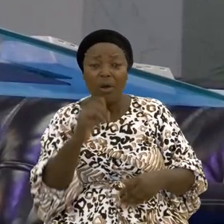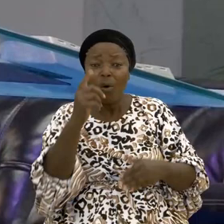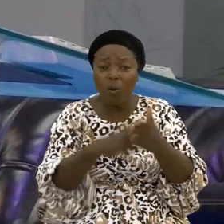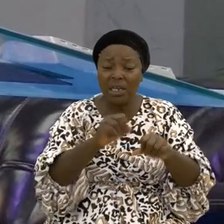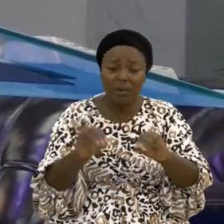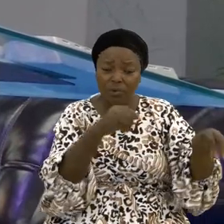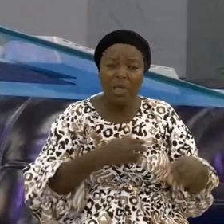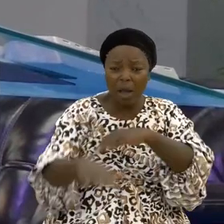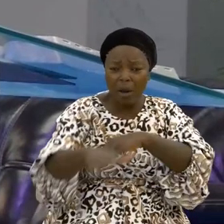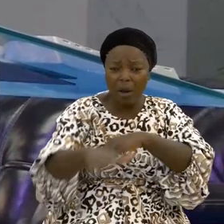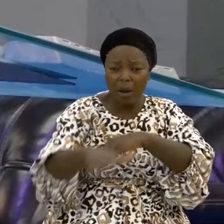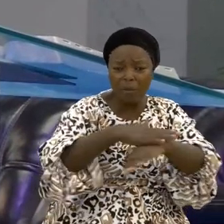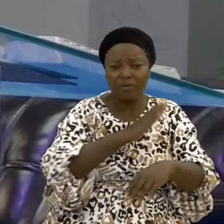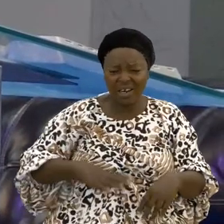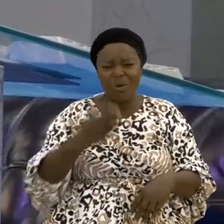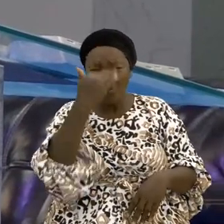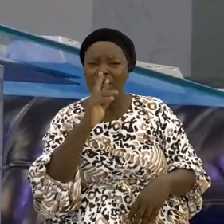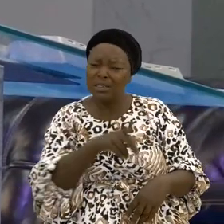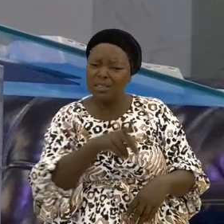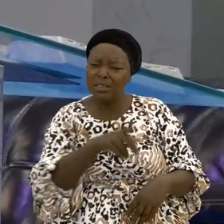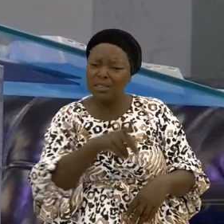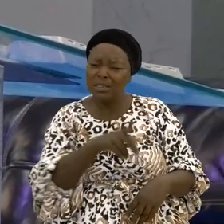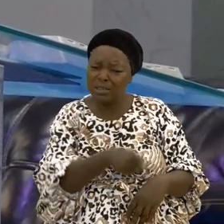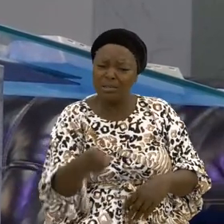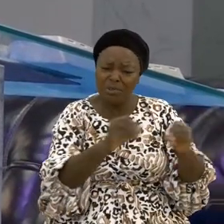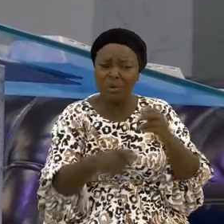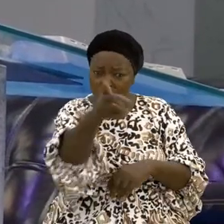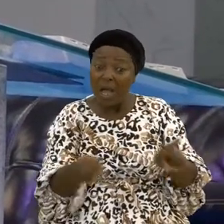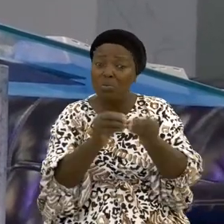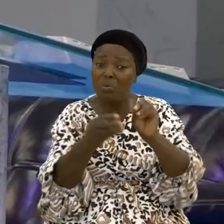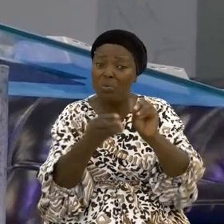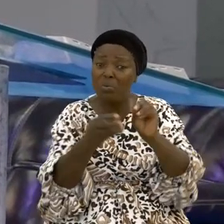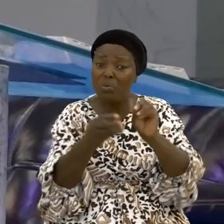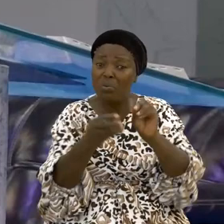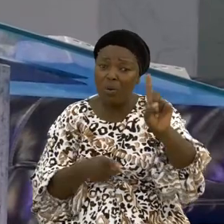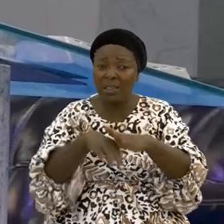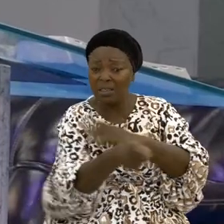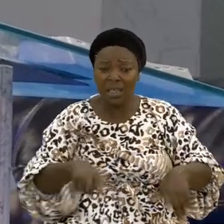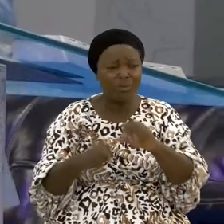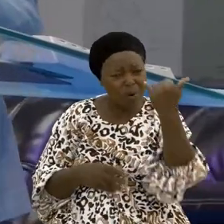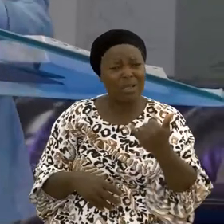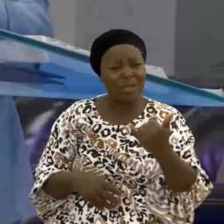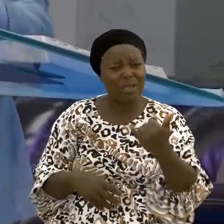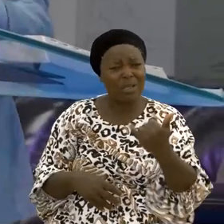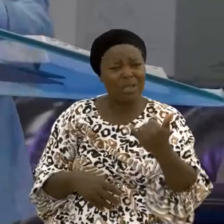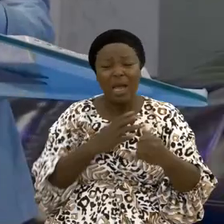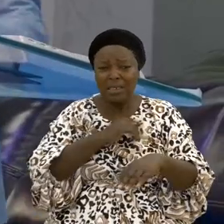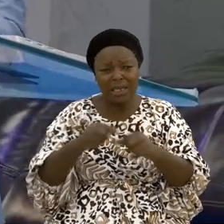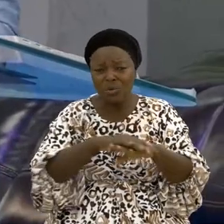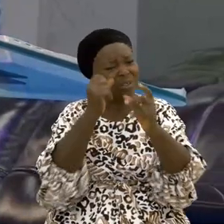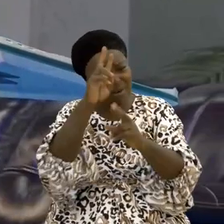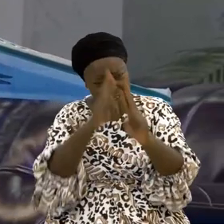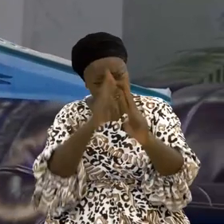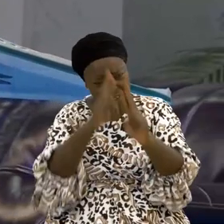above Christ? Why are they putting God as number one in their lives? And then they don't respect